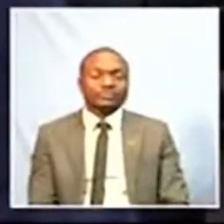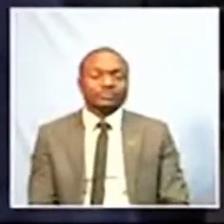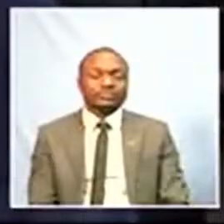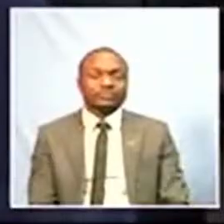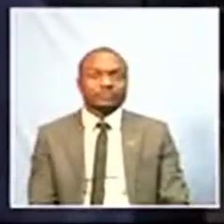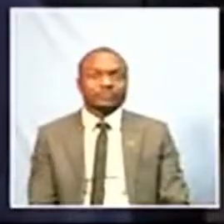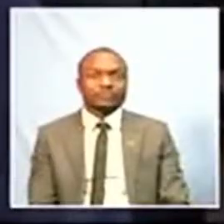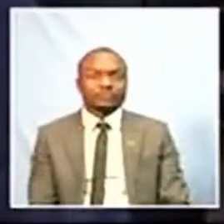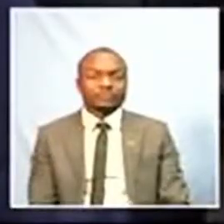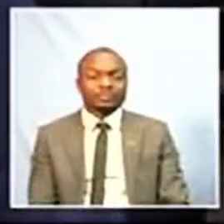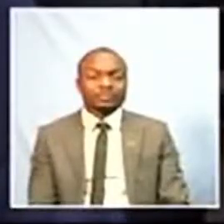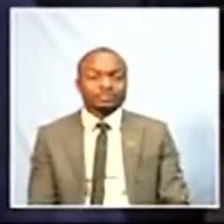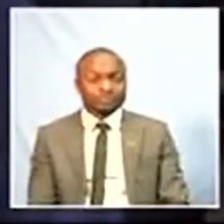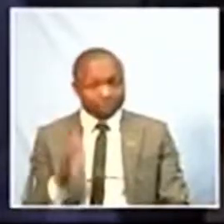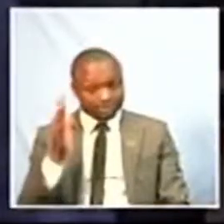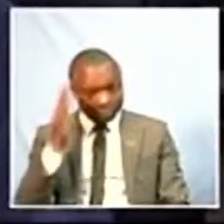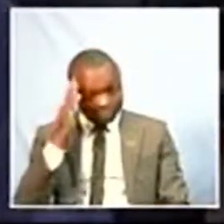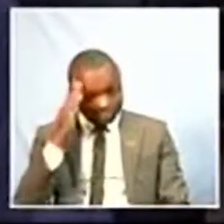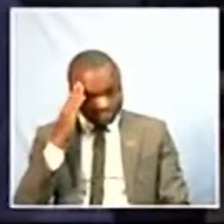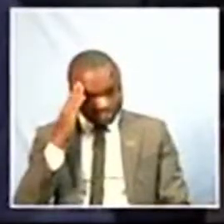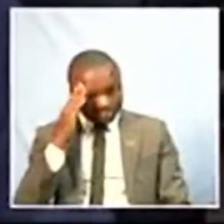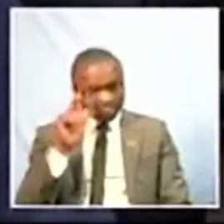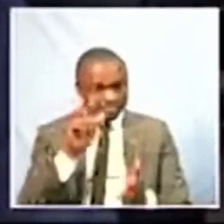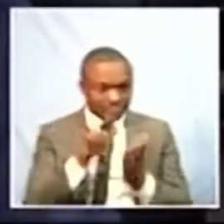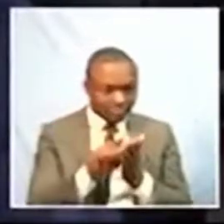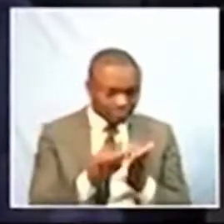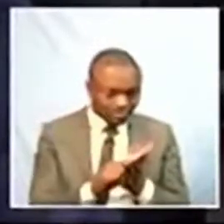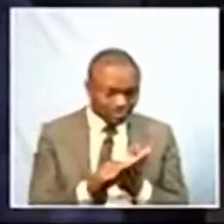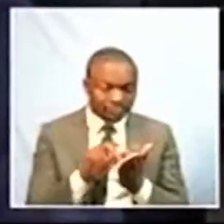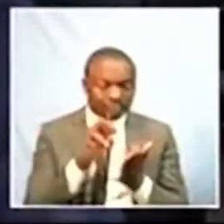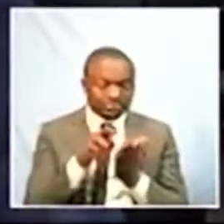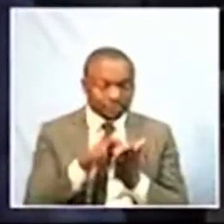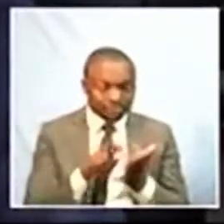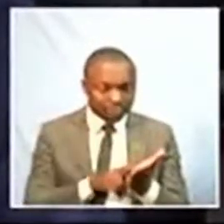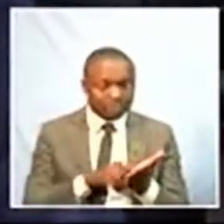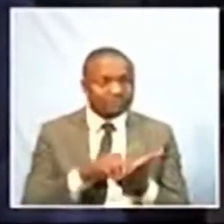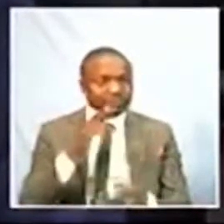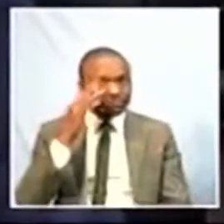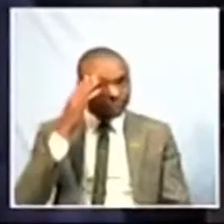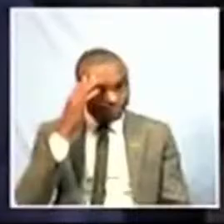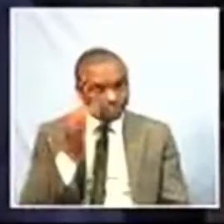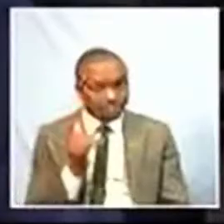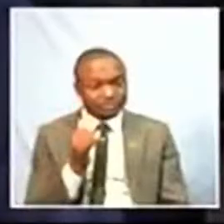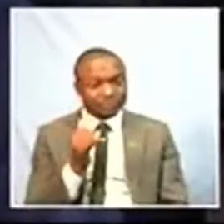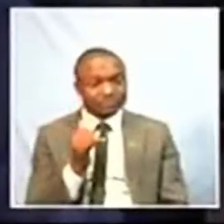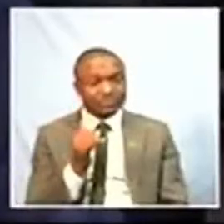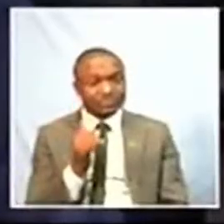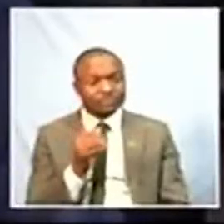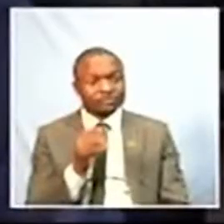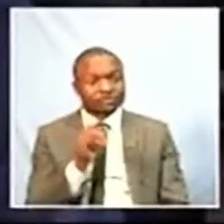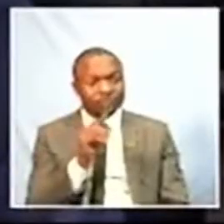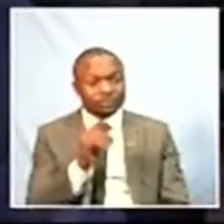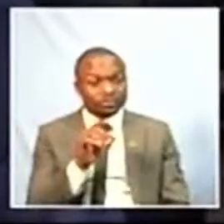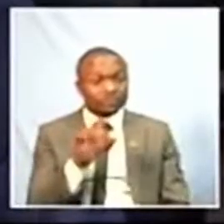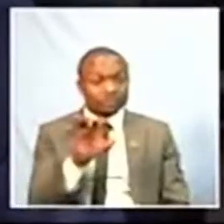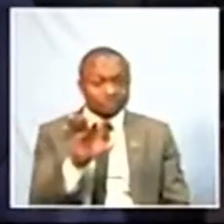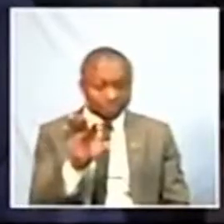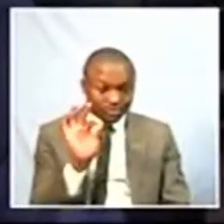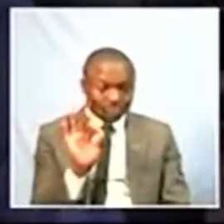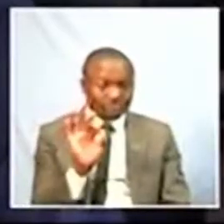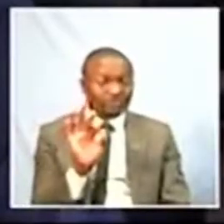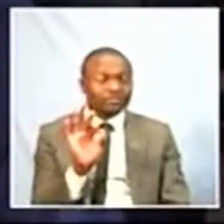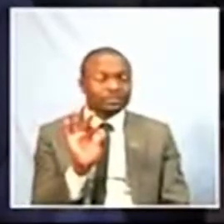being a preview to all the necessary laws and regulations, why do you intentionally choose to